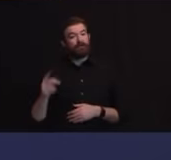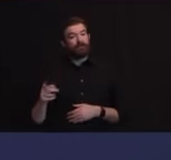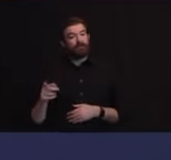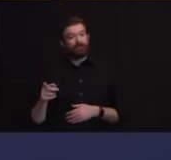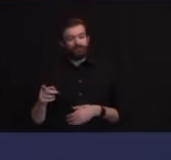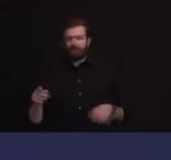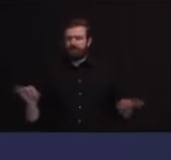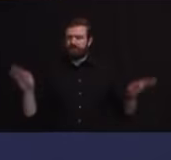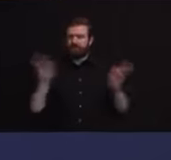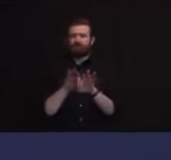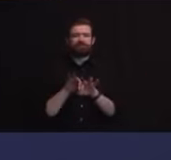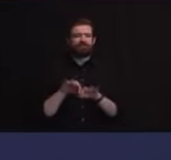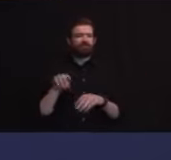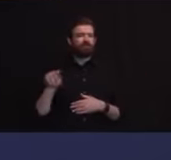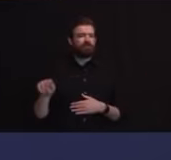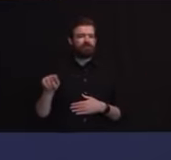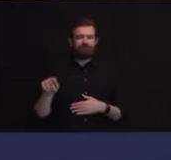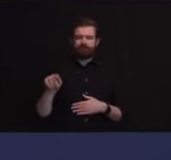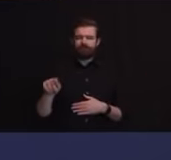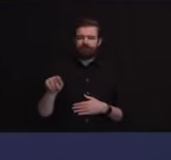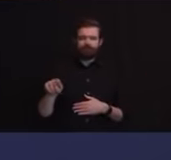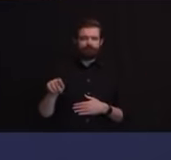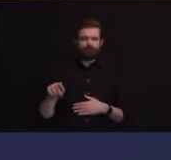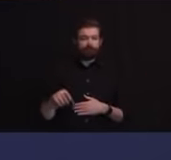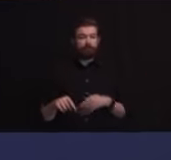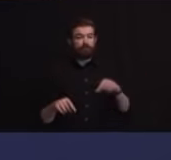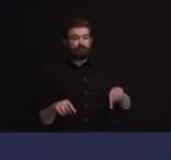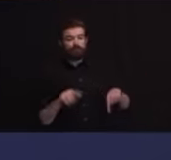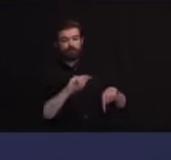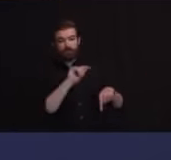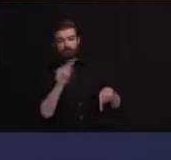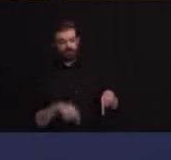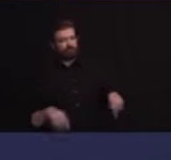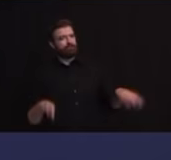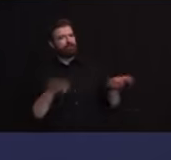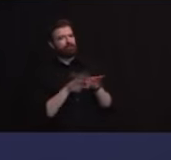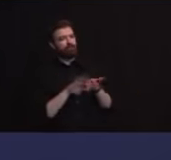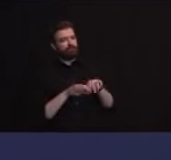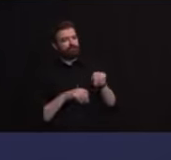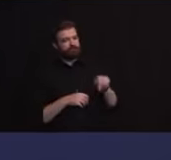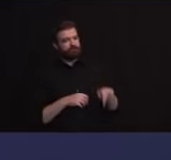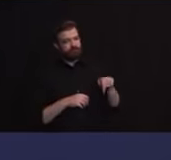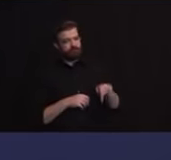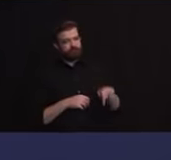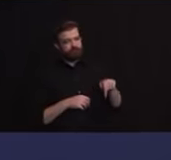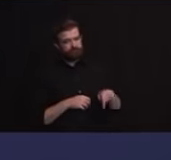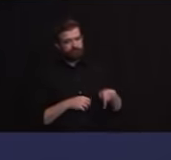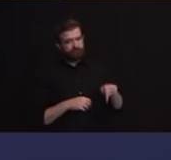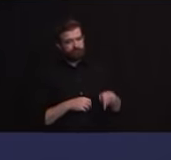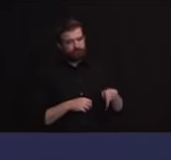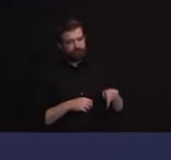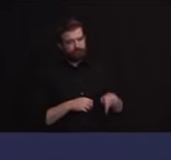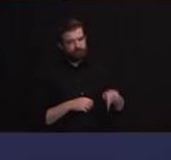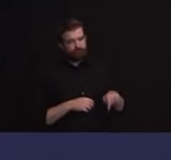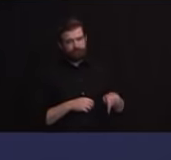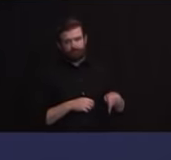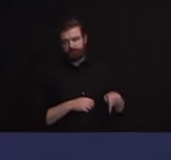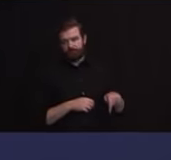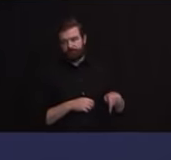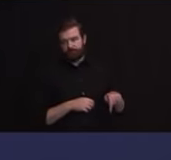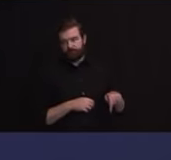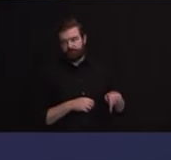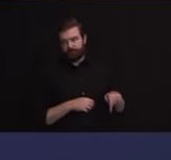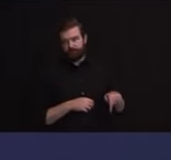handful of communities, including this one right here. And it's a city of